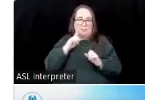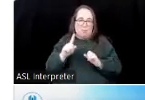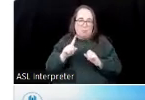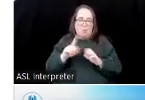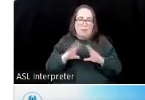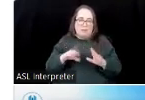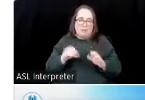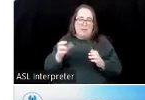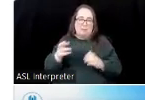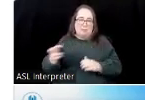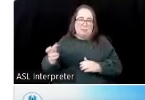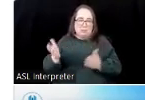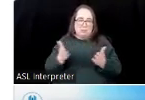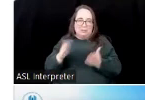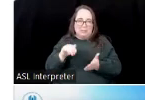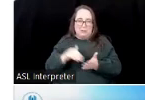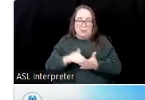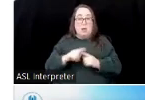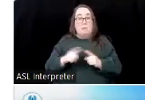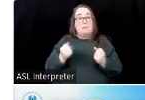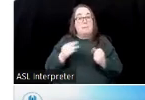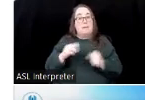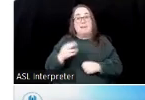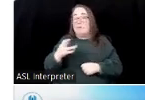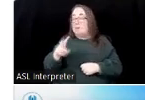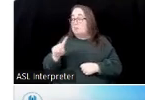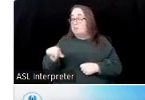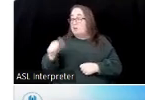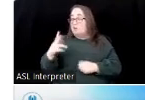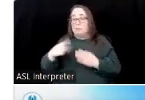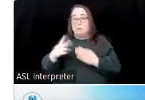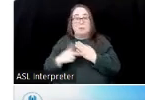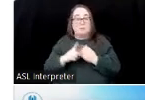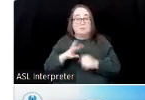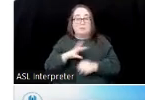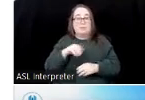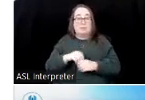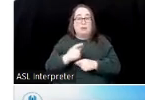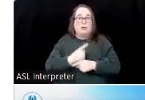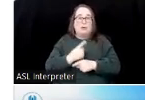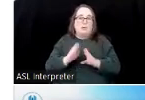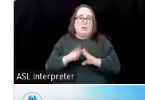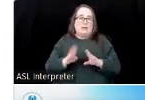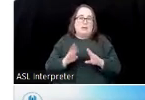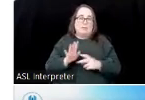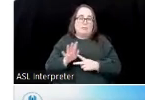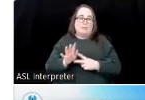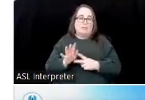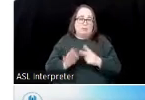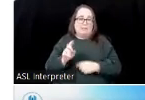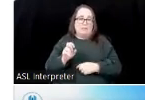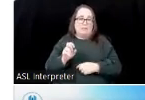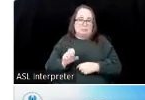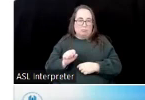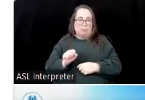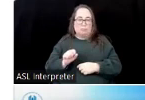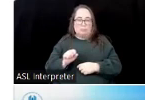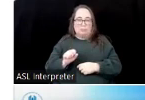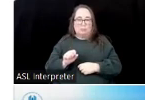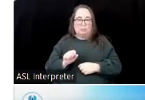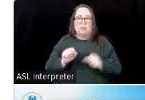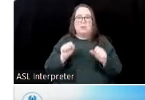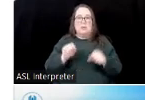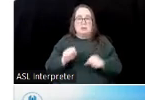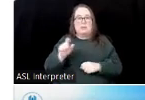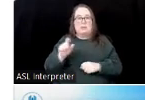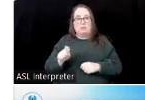Center. But many of other HUD's other programs, including our regular housing choice vouchers, can and